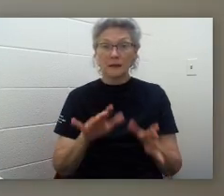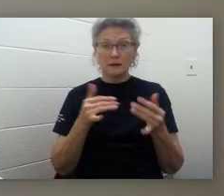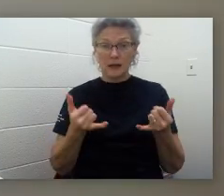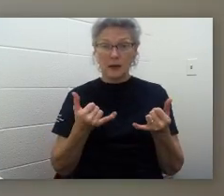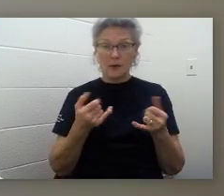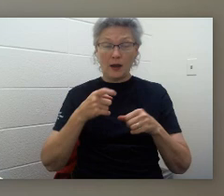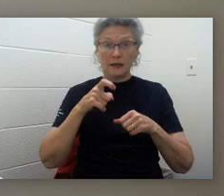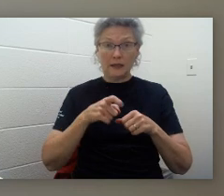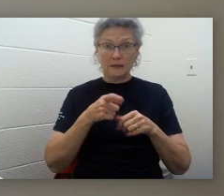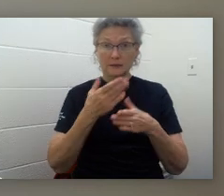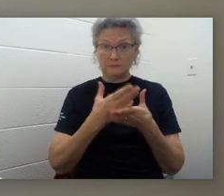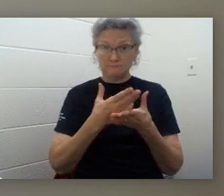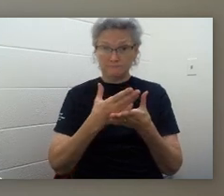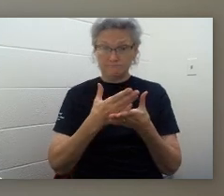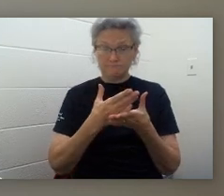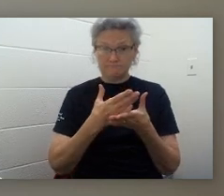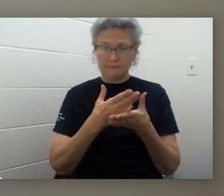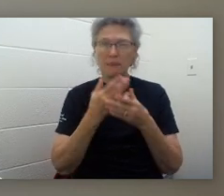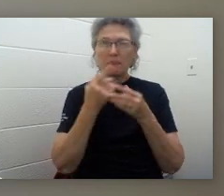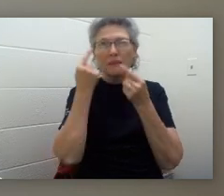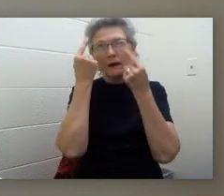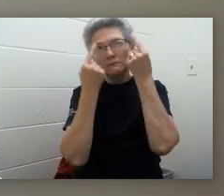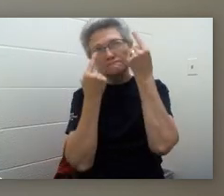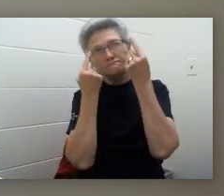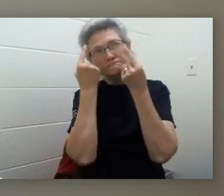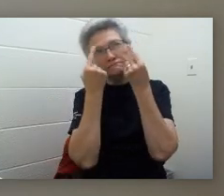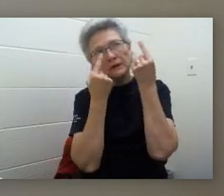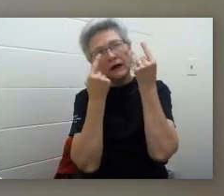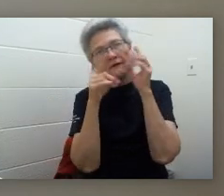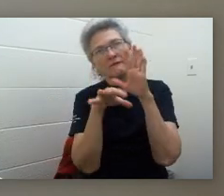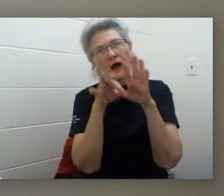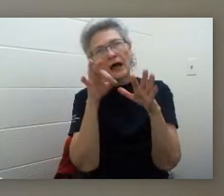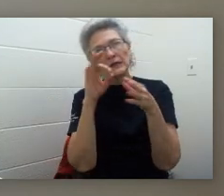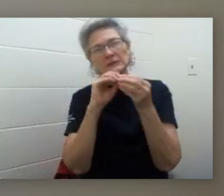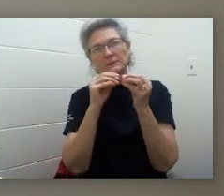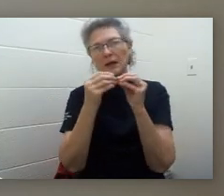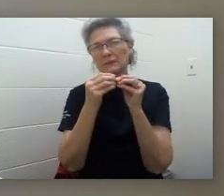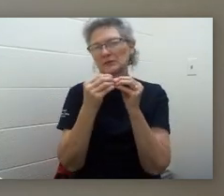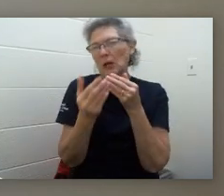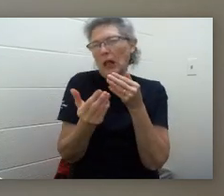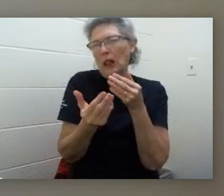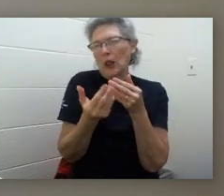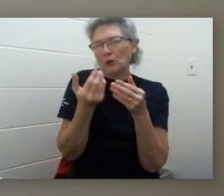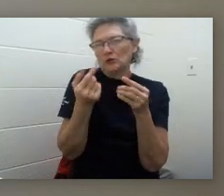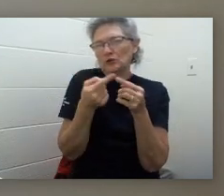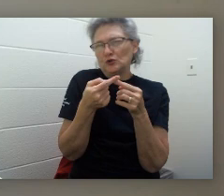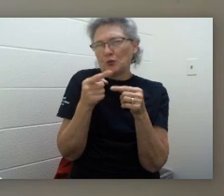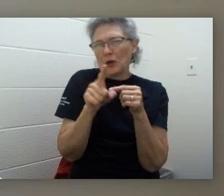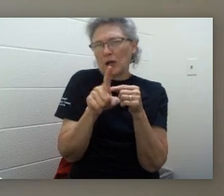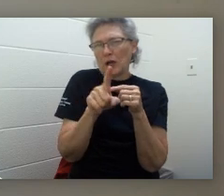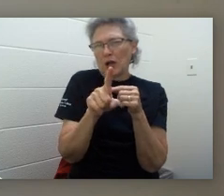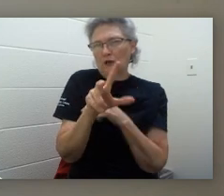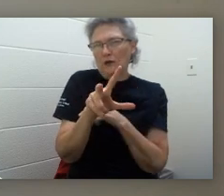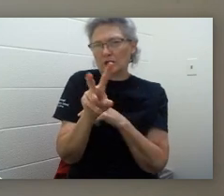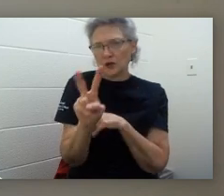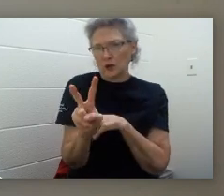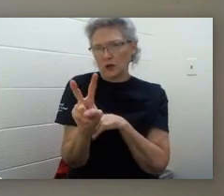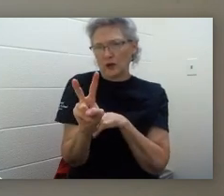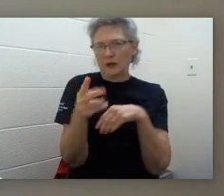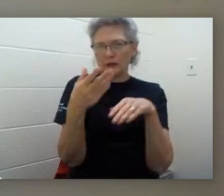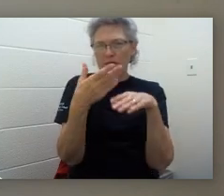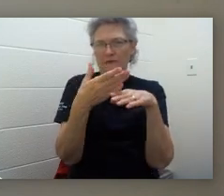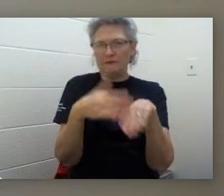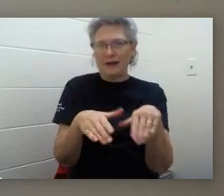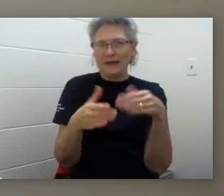Now, I need to pause and think about finding some numbers that are close to 132 that